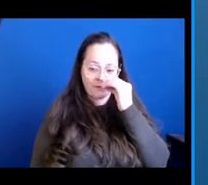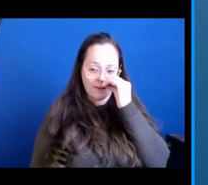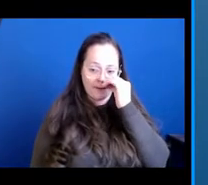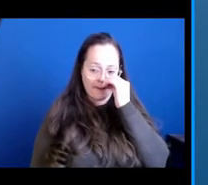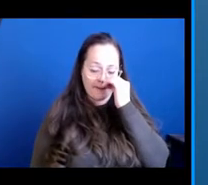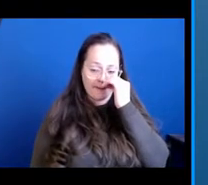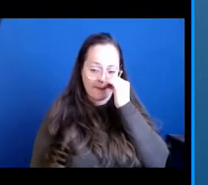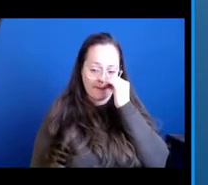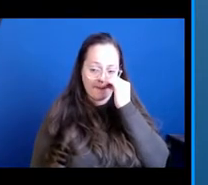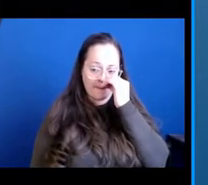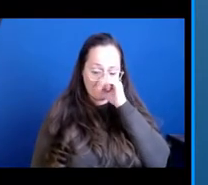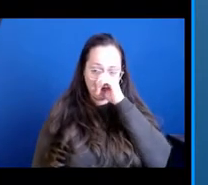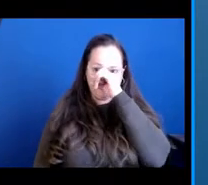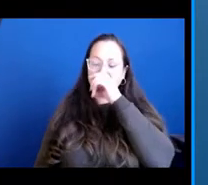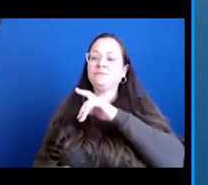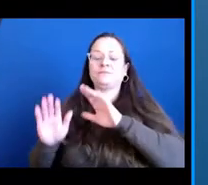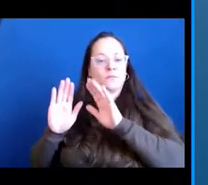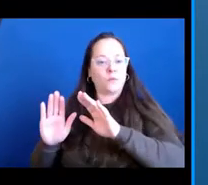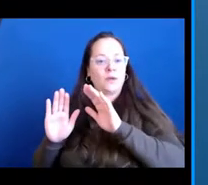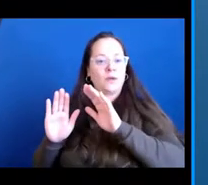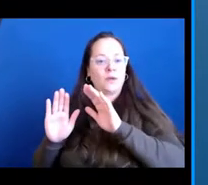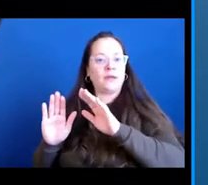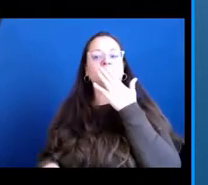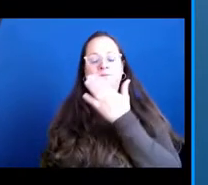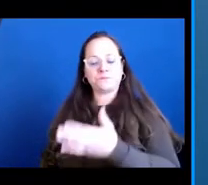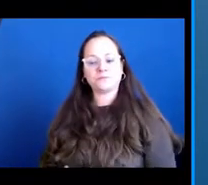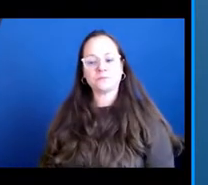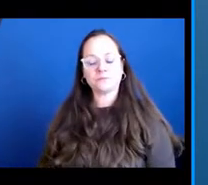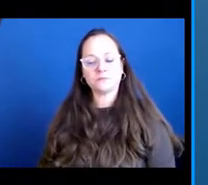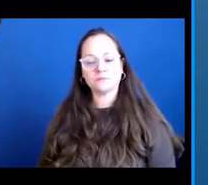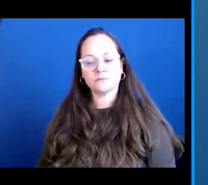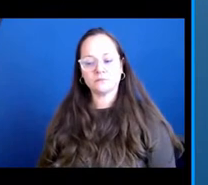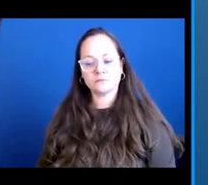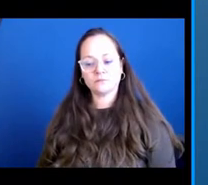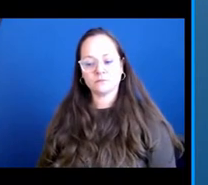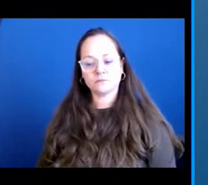I think Ray has this hand is that Ray okay